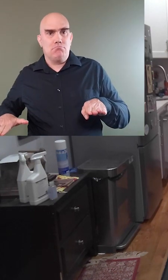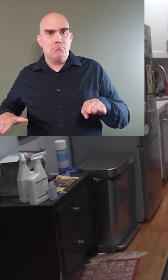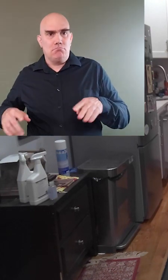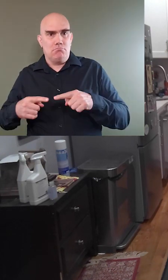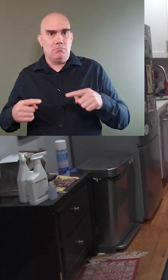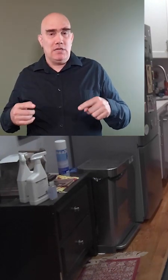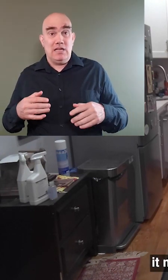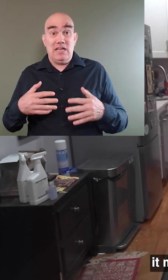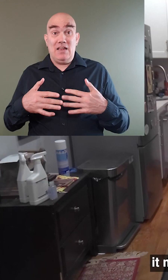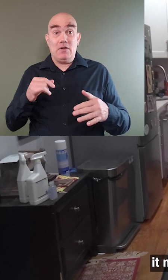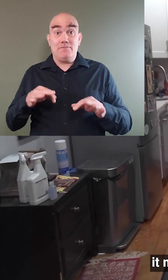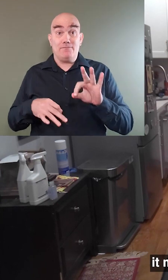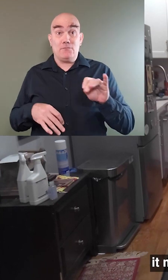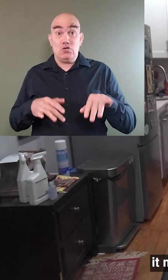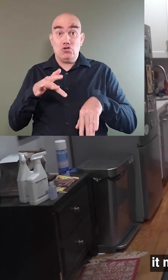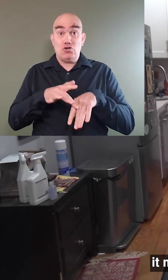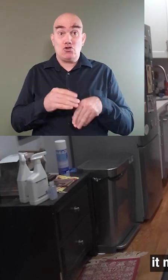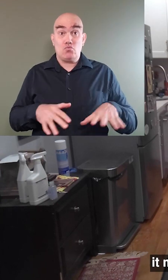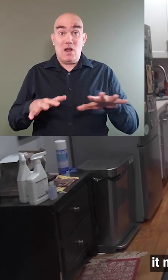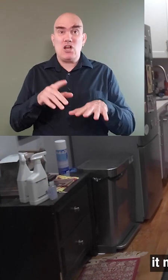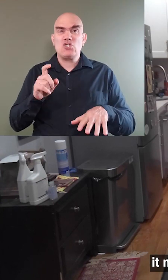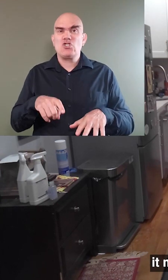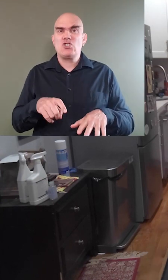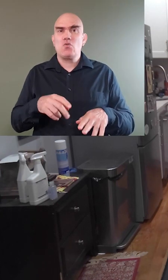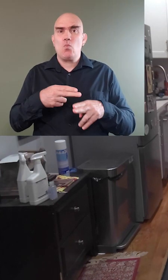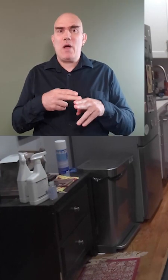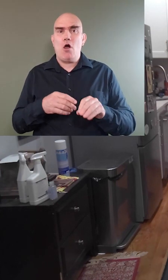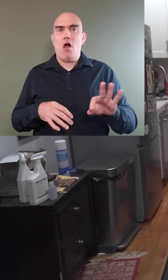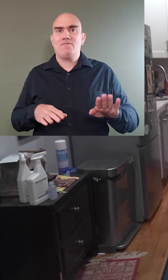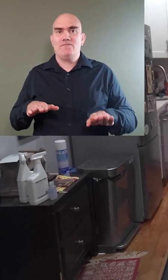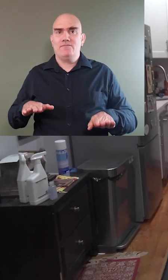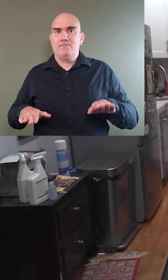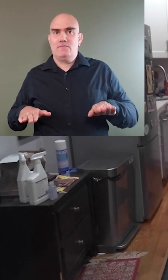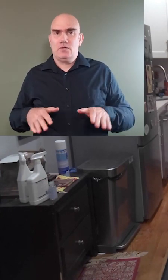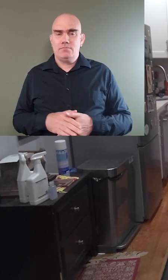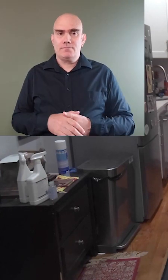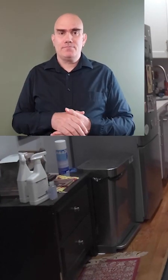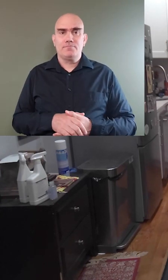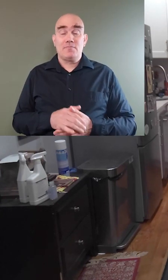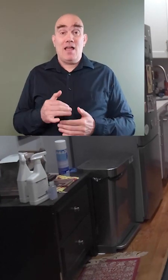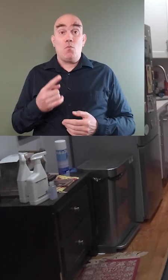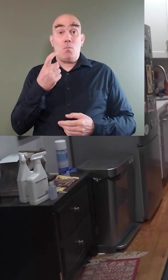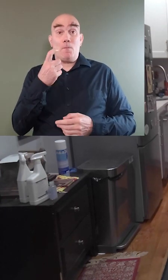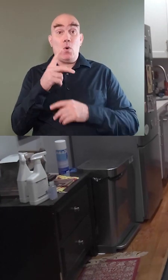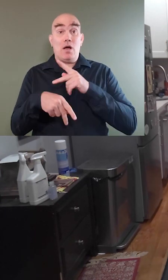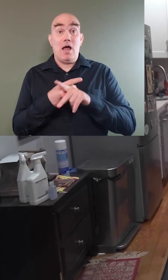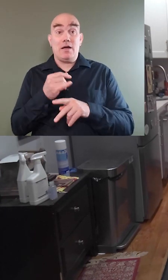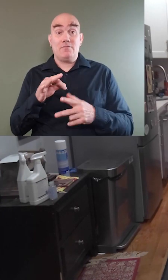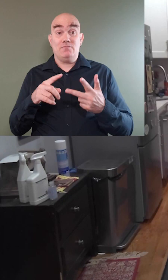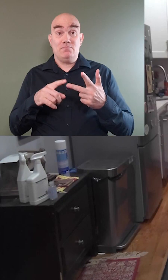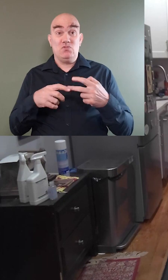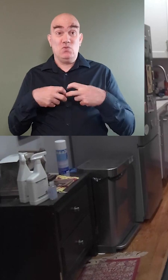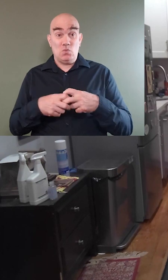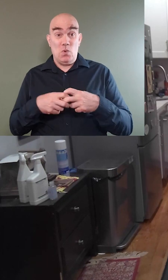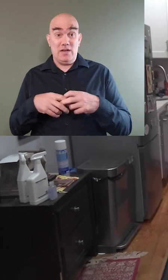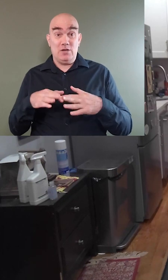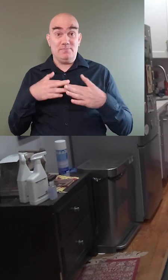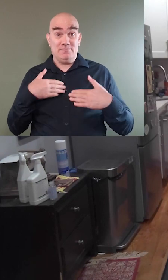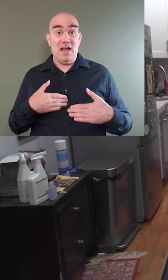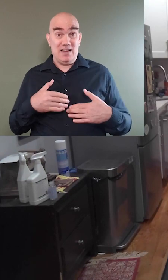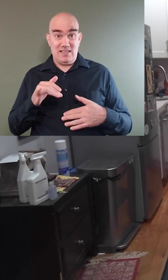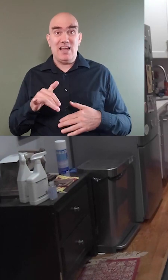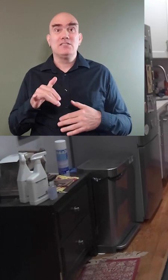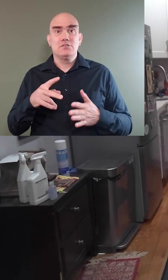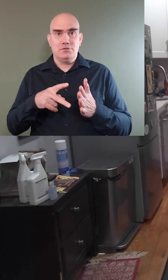the floor, it must always be weightless. Now there's one or more kind of joint in your body that